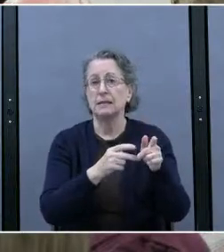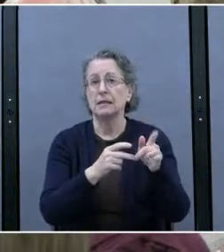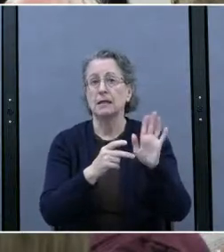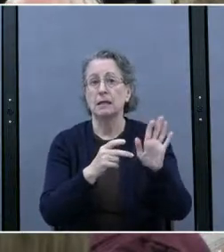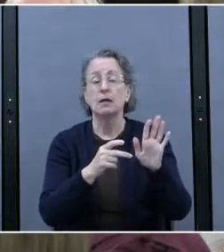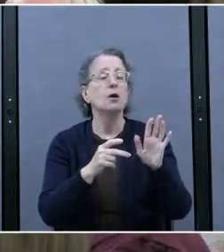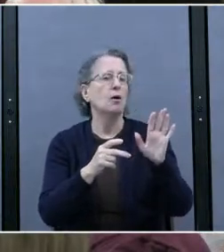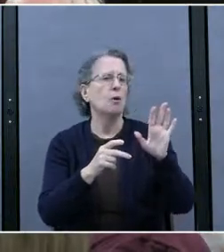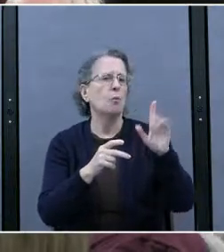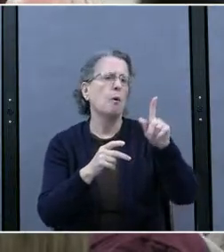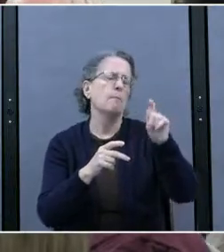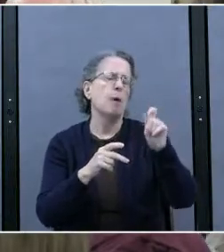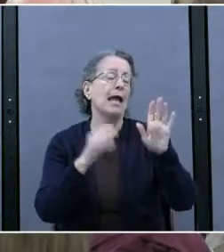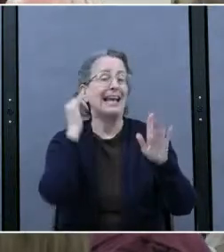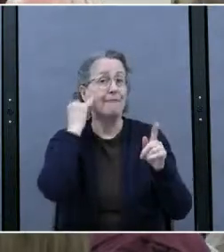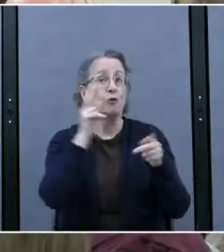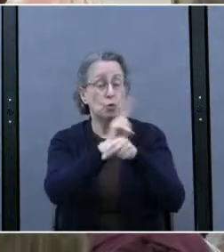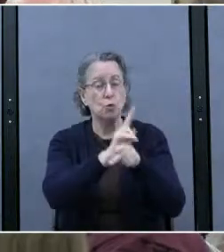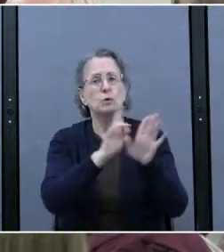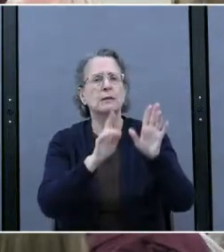or 25,